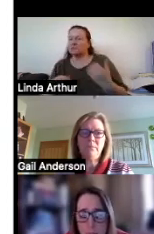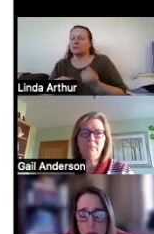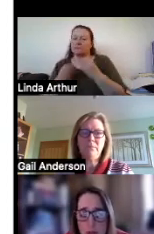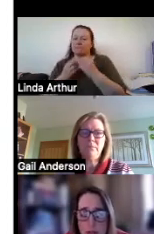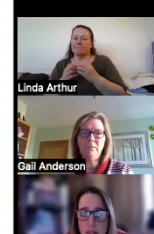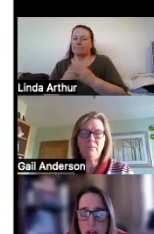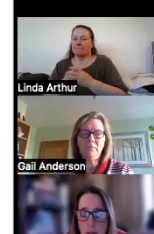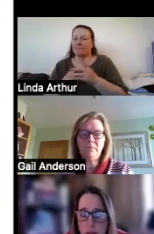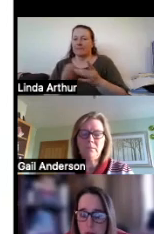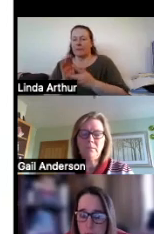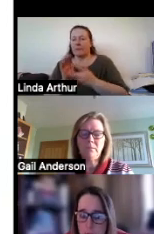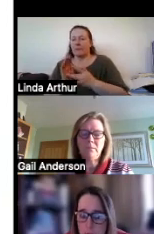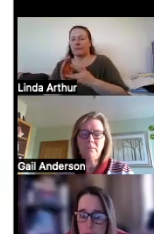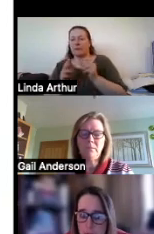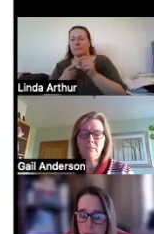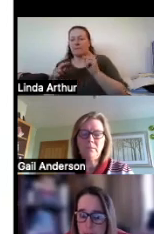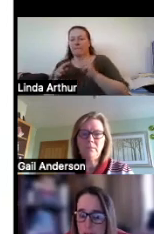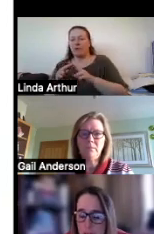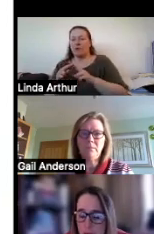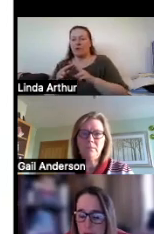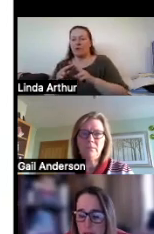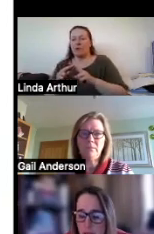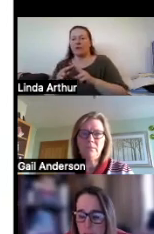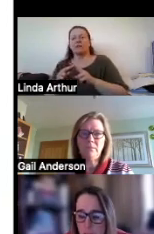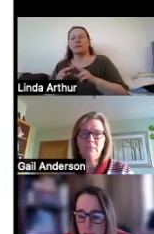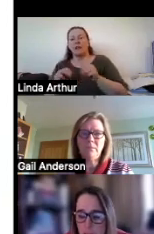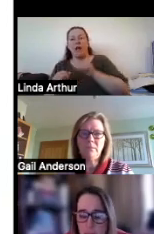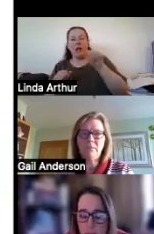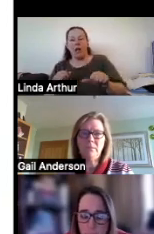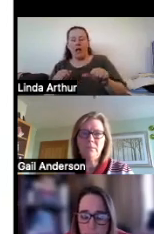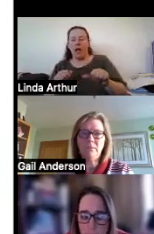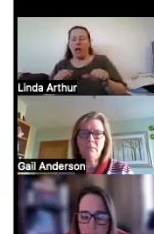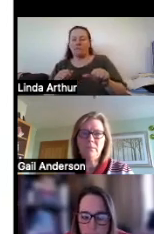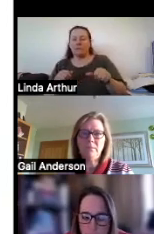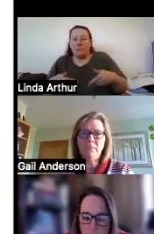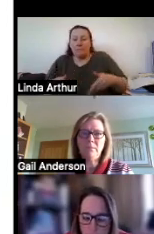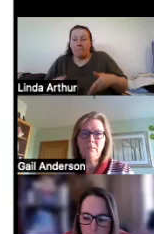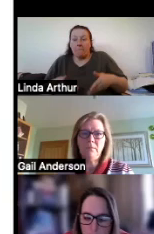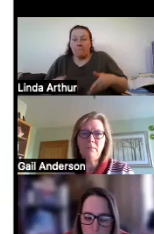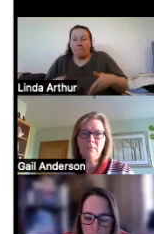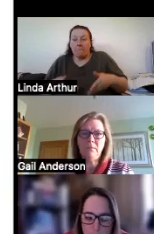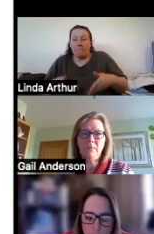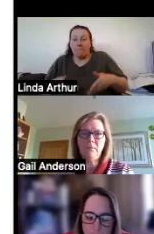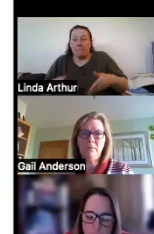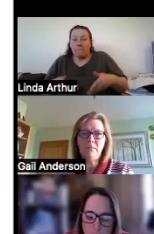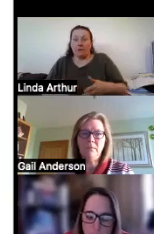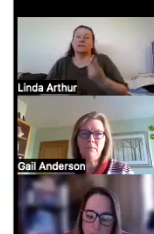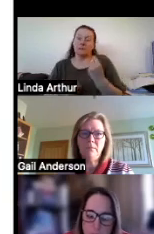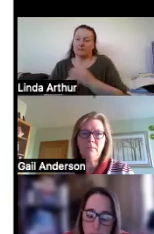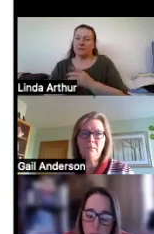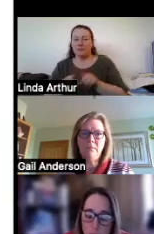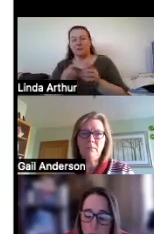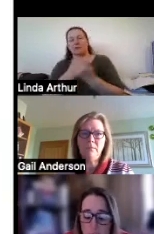it's important really to start your pelvic floor muscle exercises as soon after childbirth as is comfortable. The pelvic floor